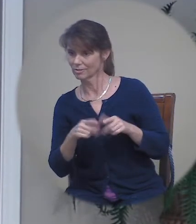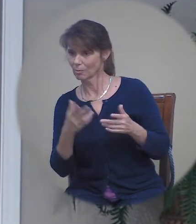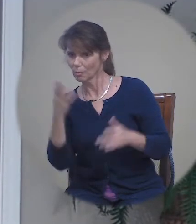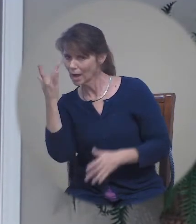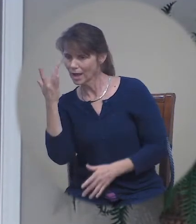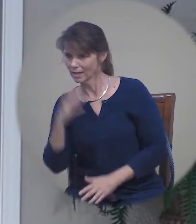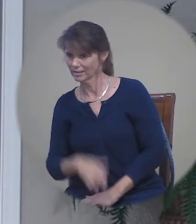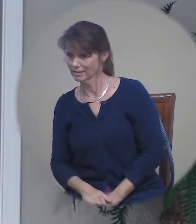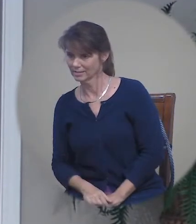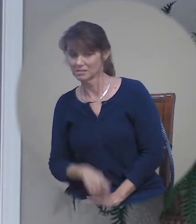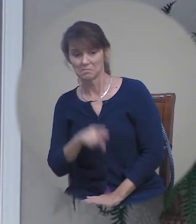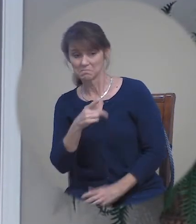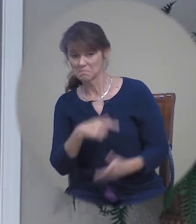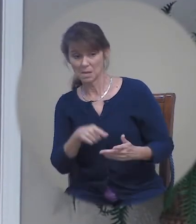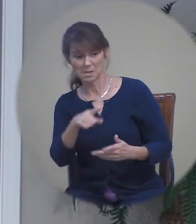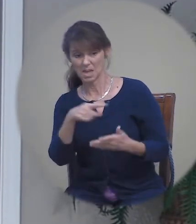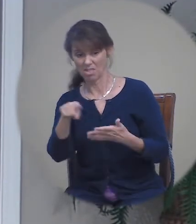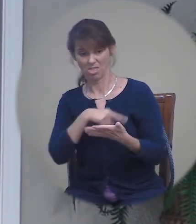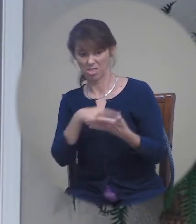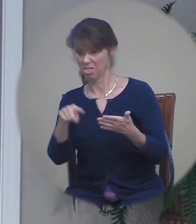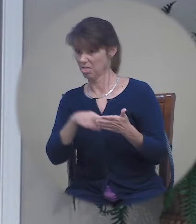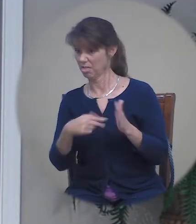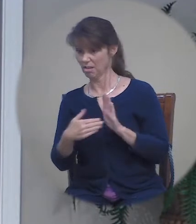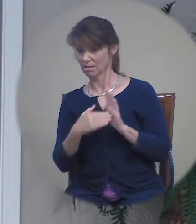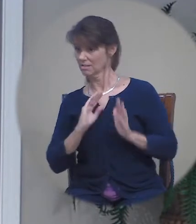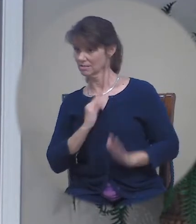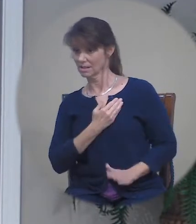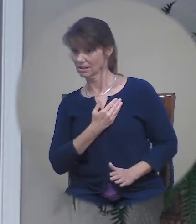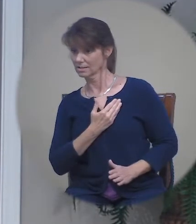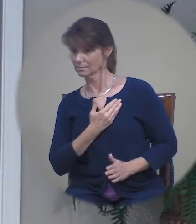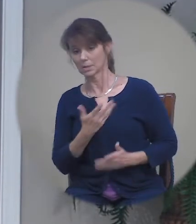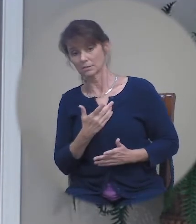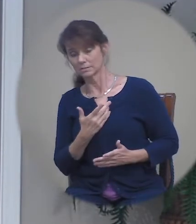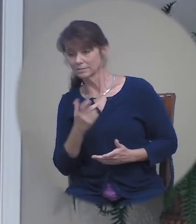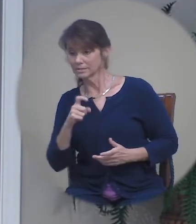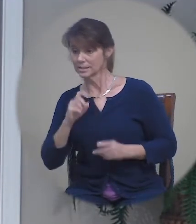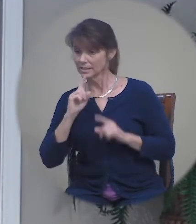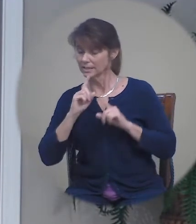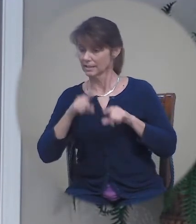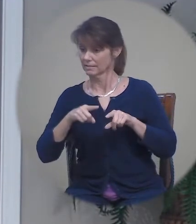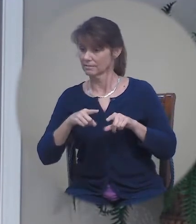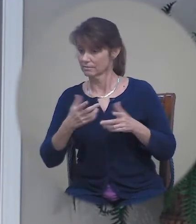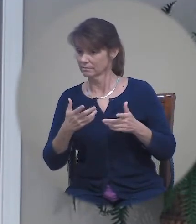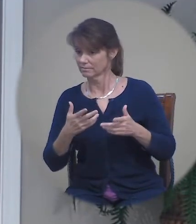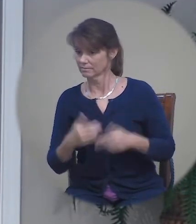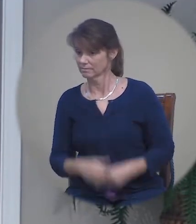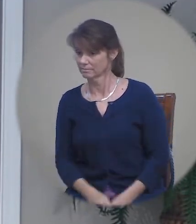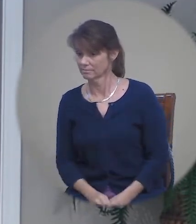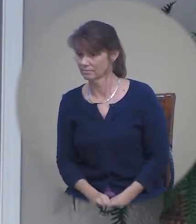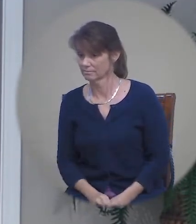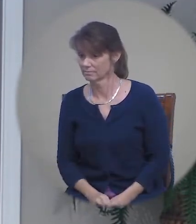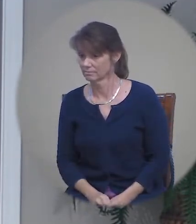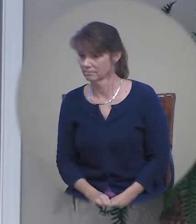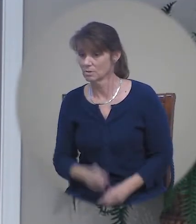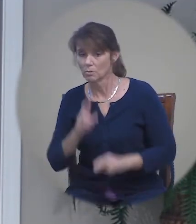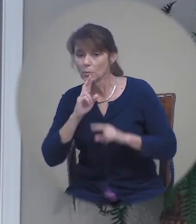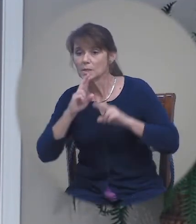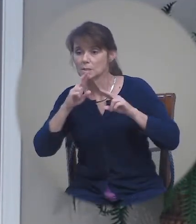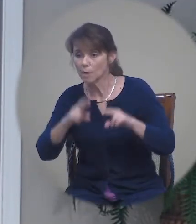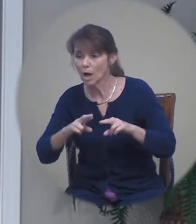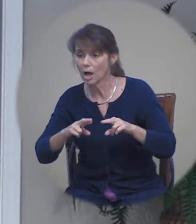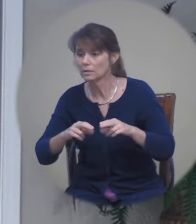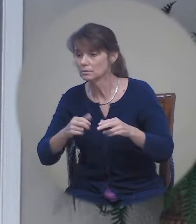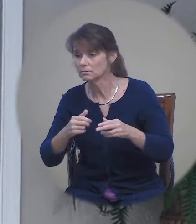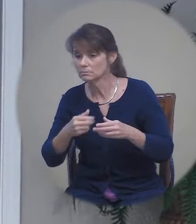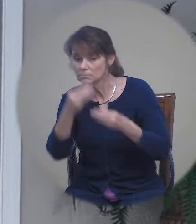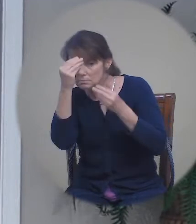by facts which the princes of this world know not. And while Rabshakeh meant that as